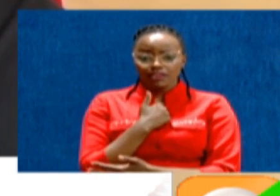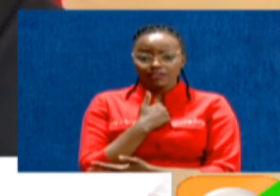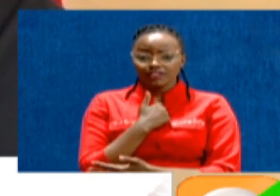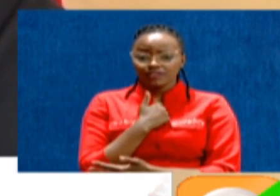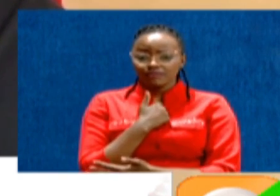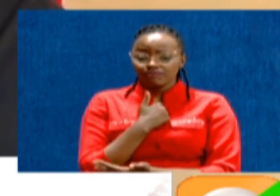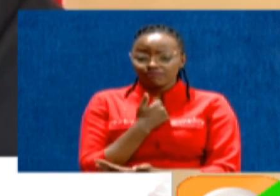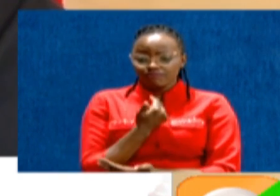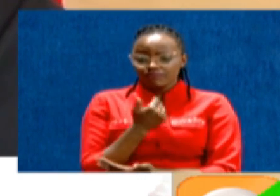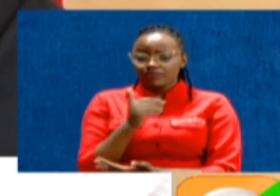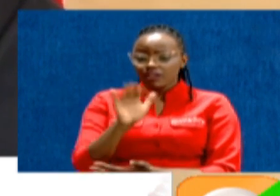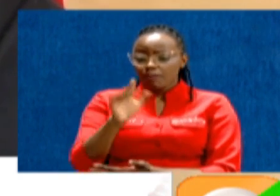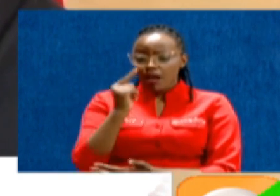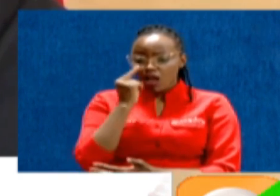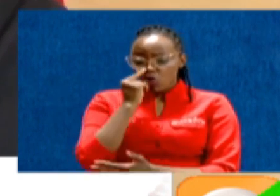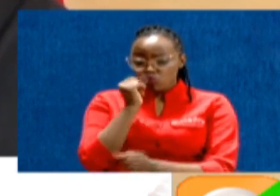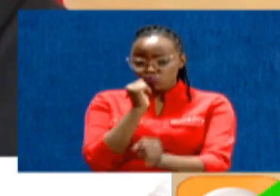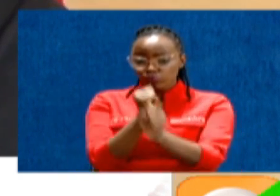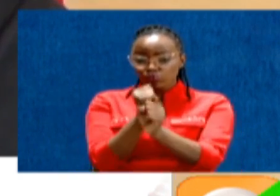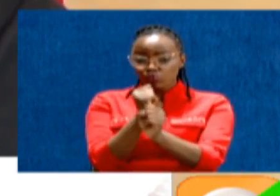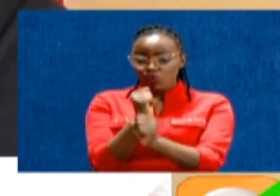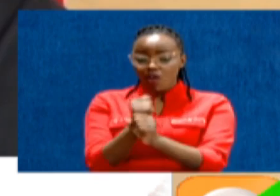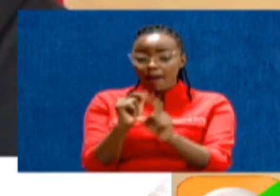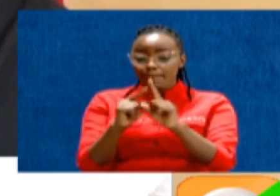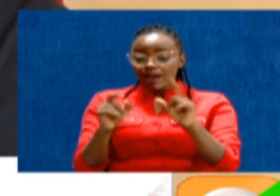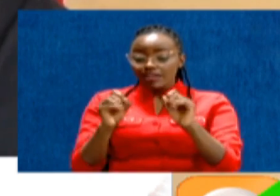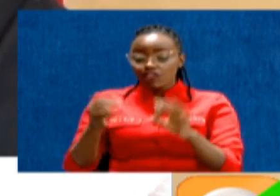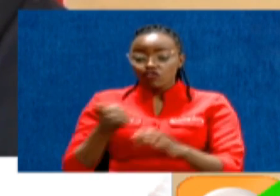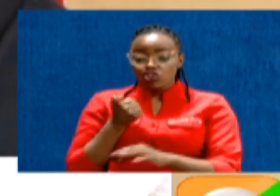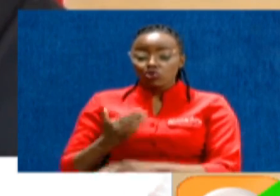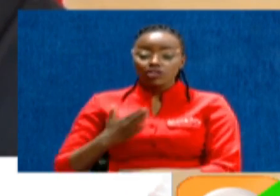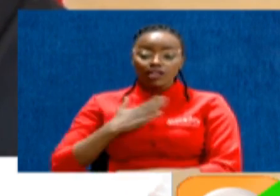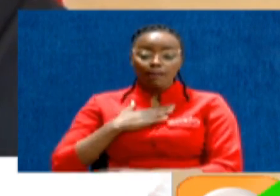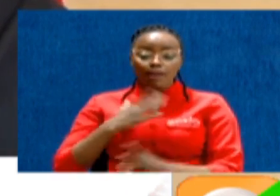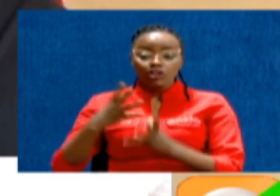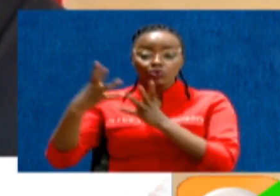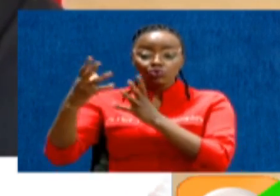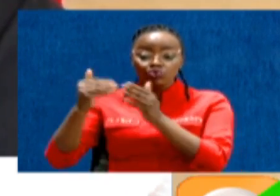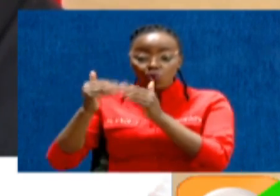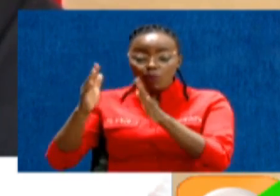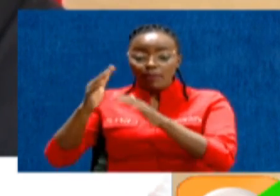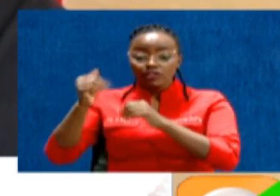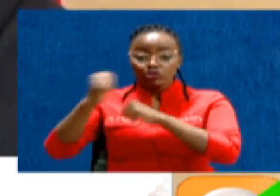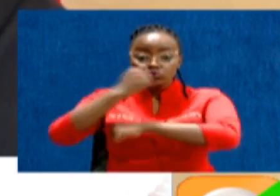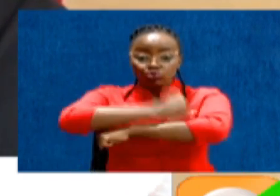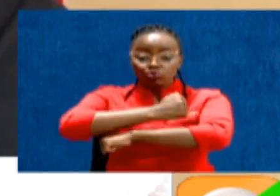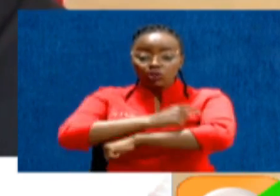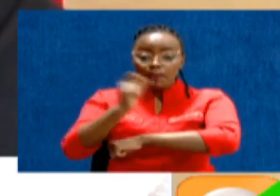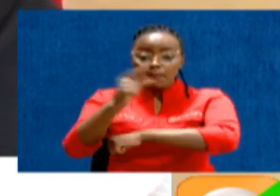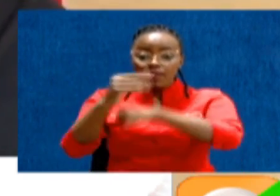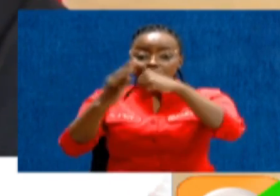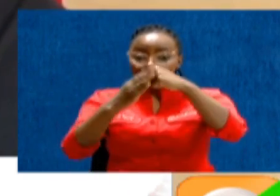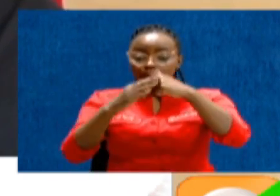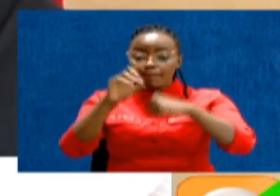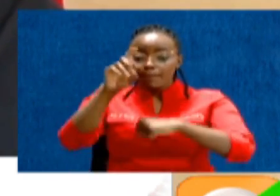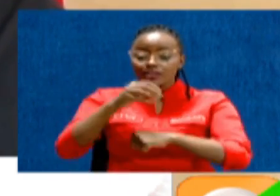on his homework. But if my daughter is going to open school by September, I have to incur an extra